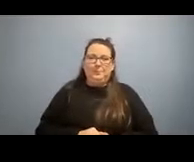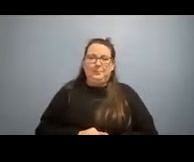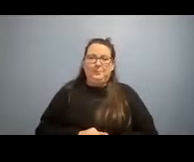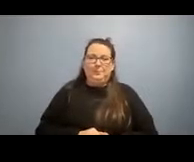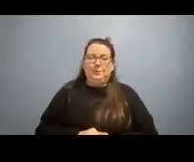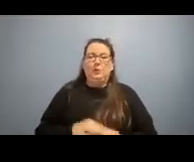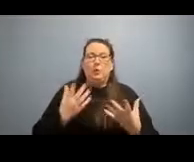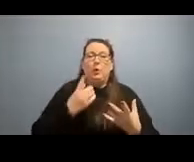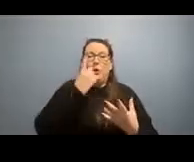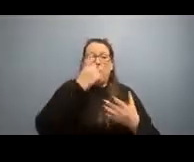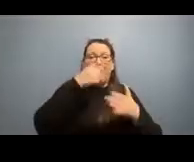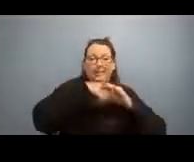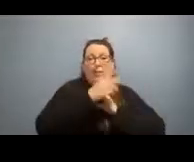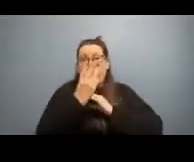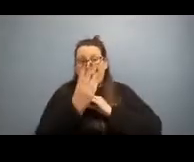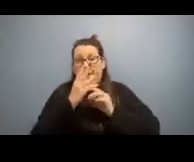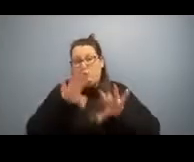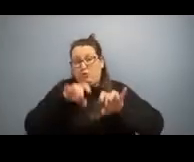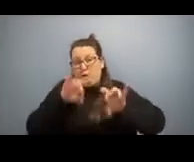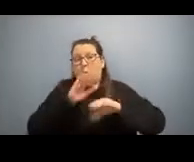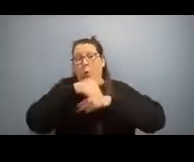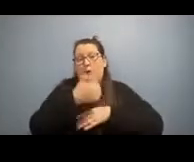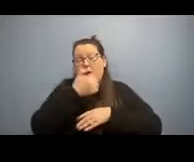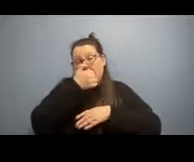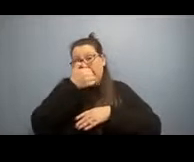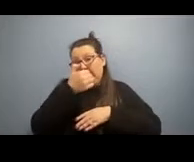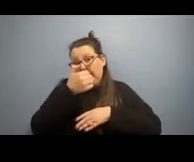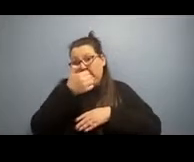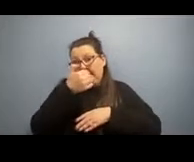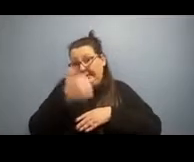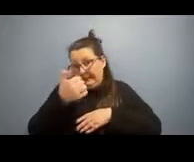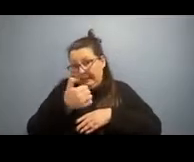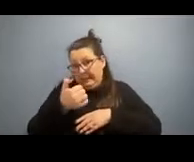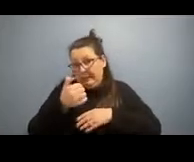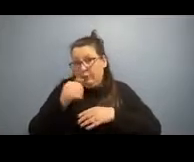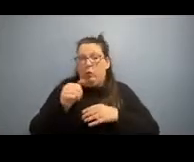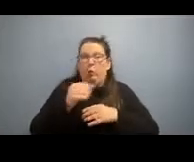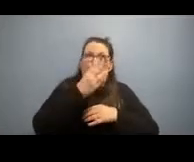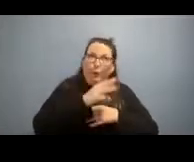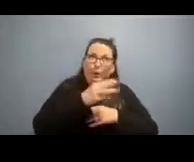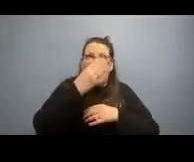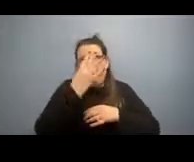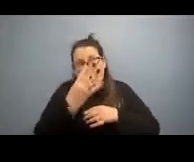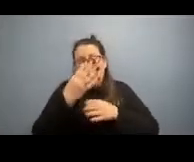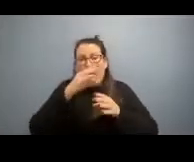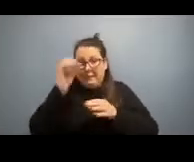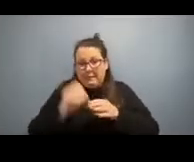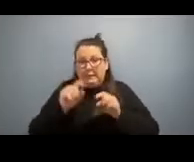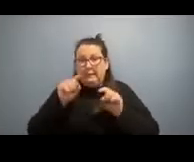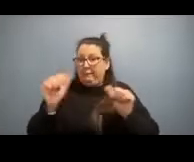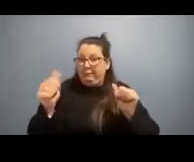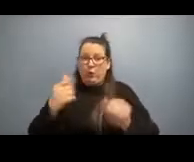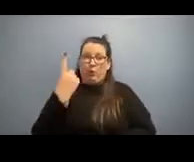So 1 in 3 Australians of the age of 16, or 34.1% of eligible population, has had one dose. Of